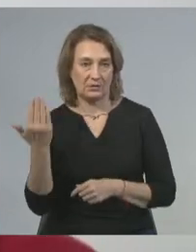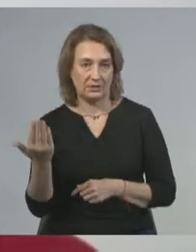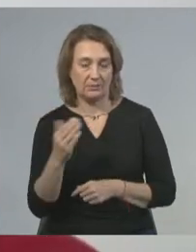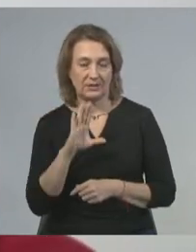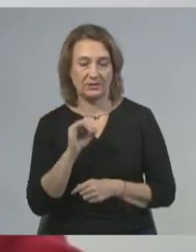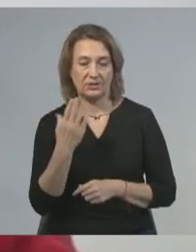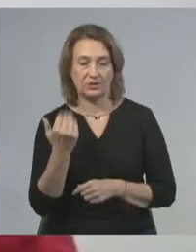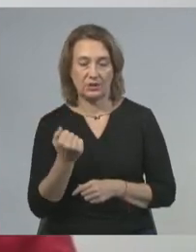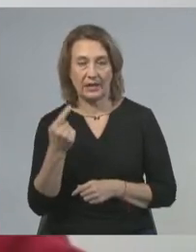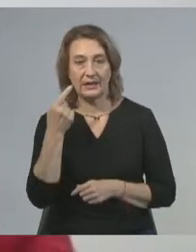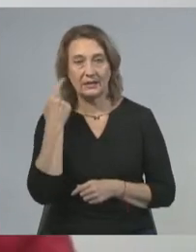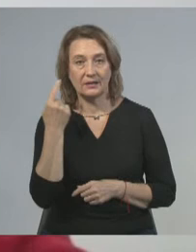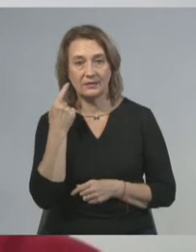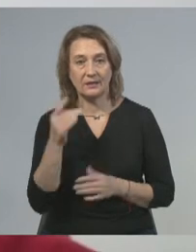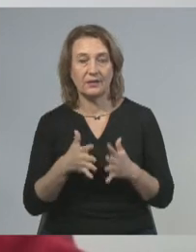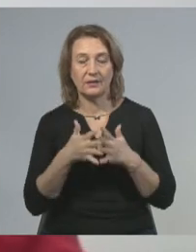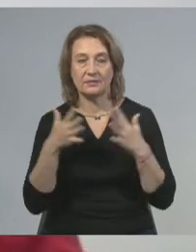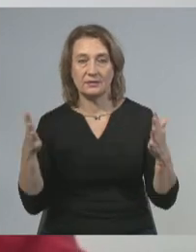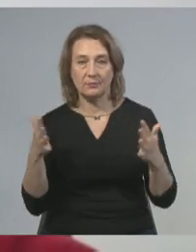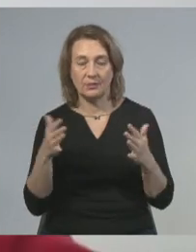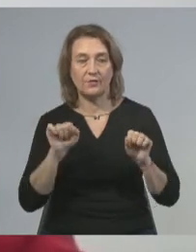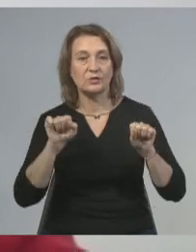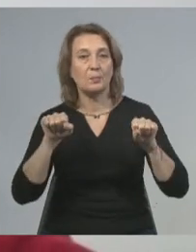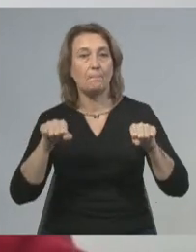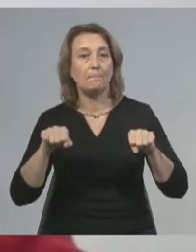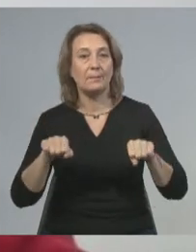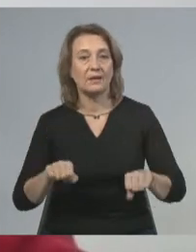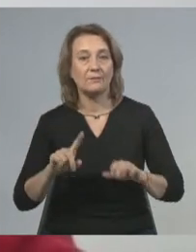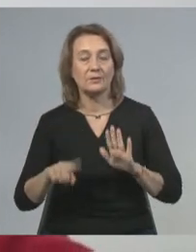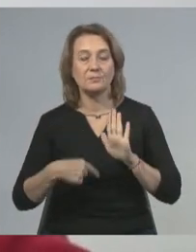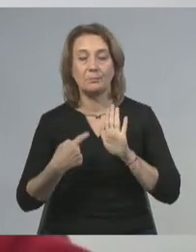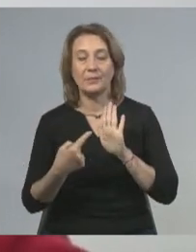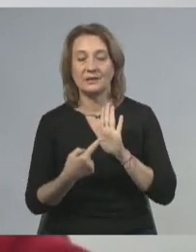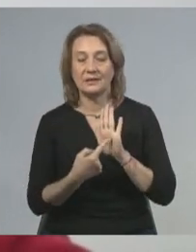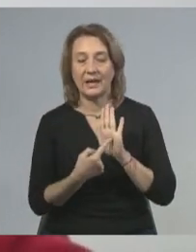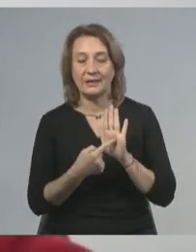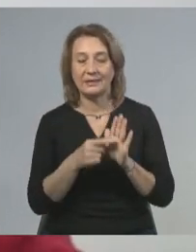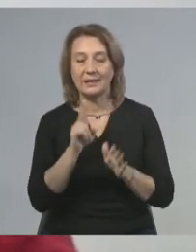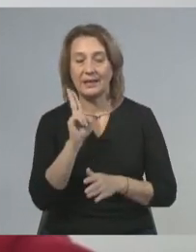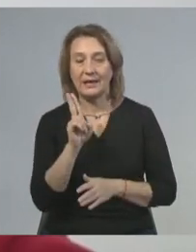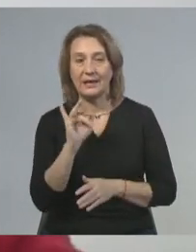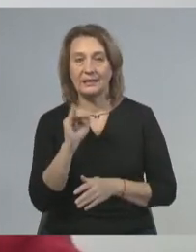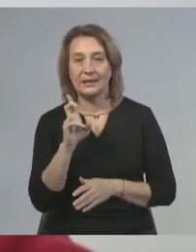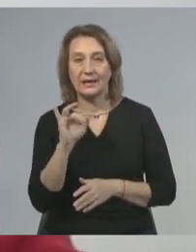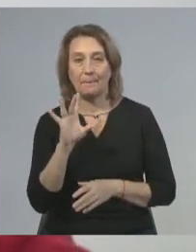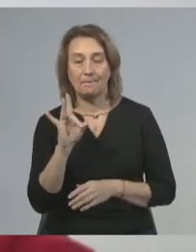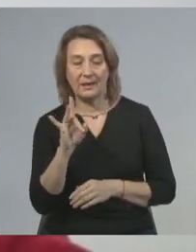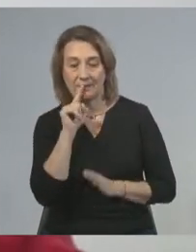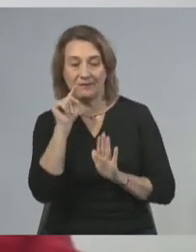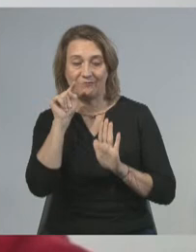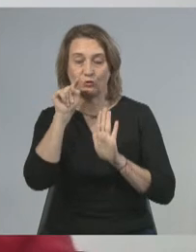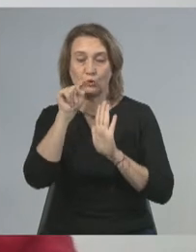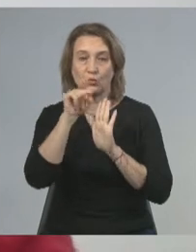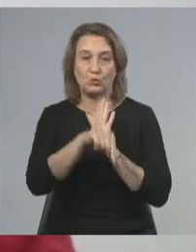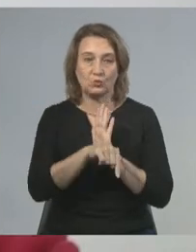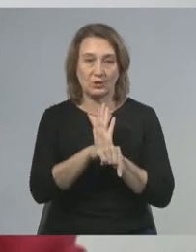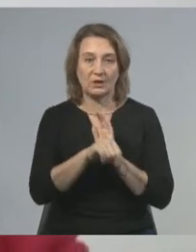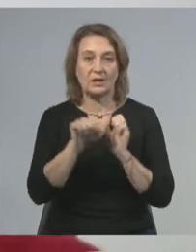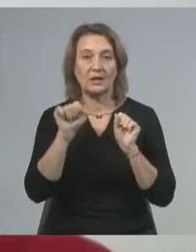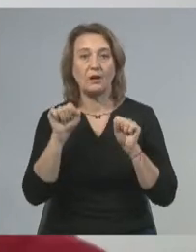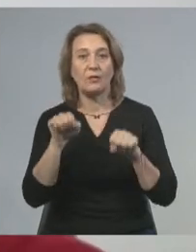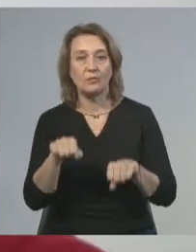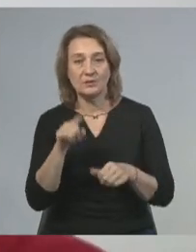because there might be violations from russia china or the us which are actually